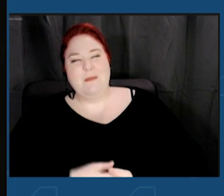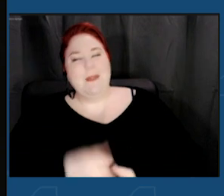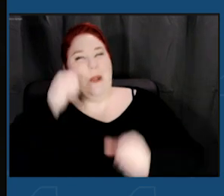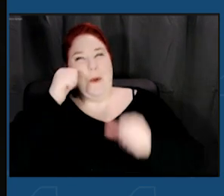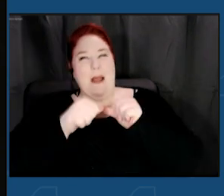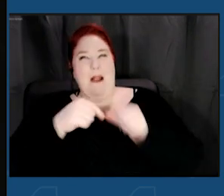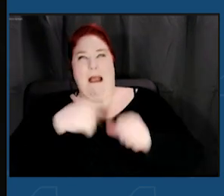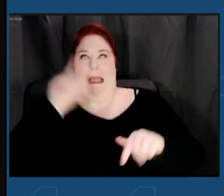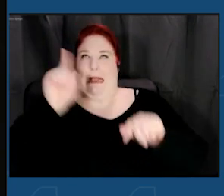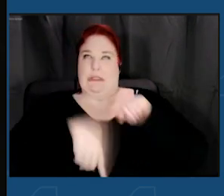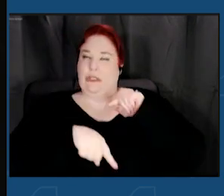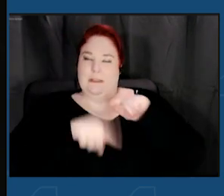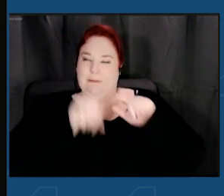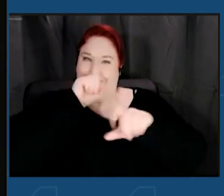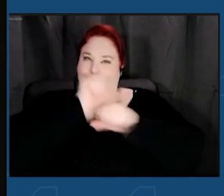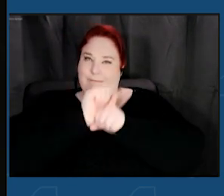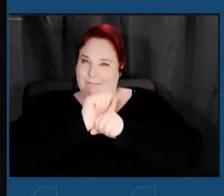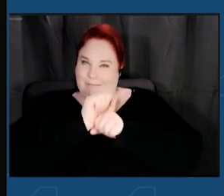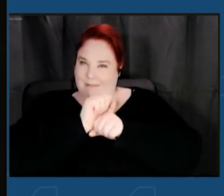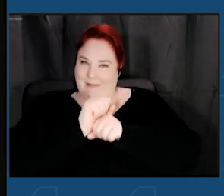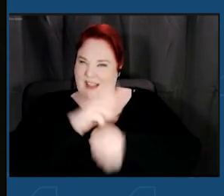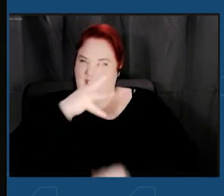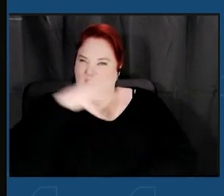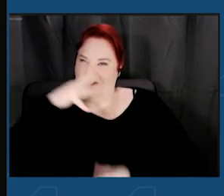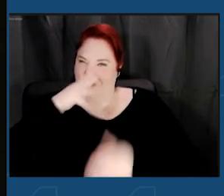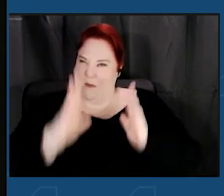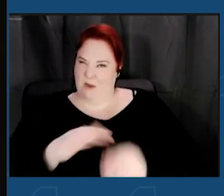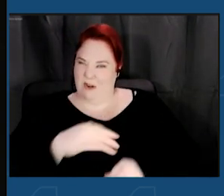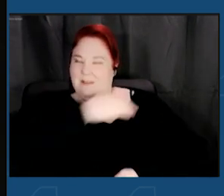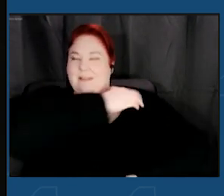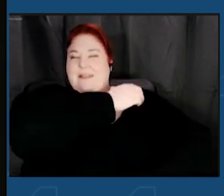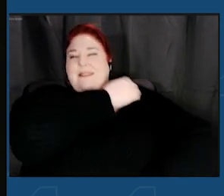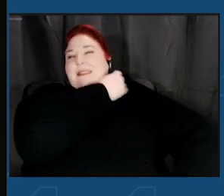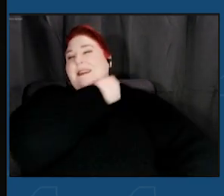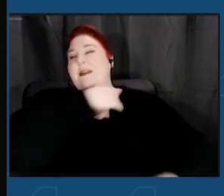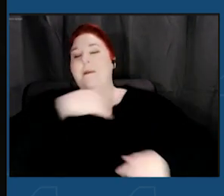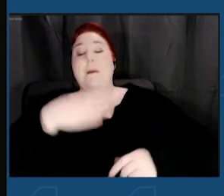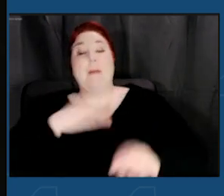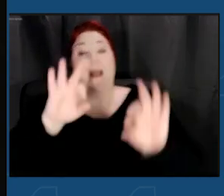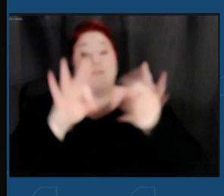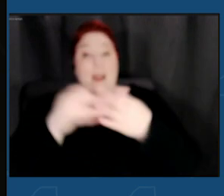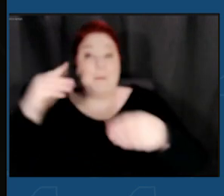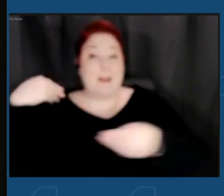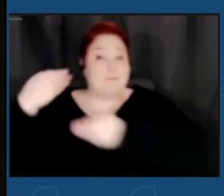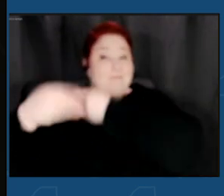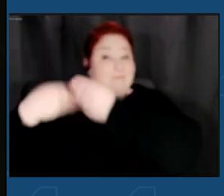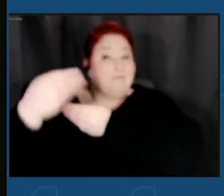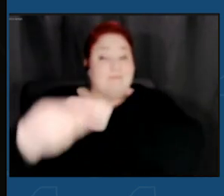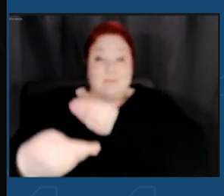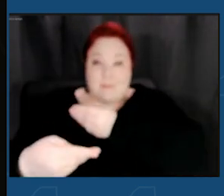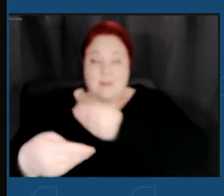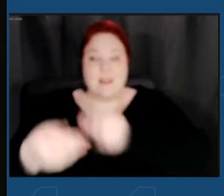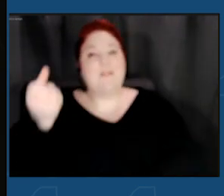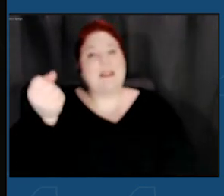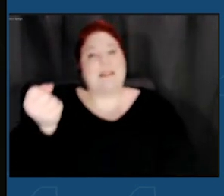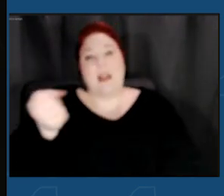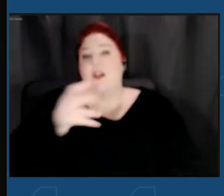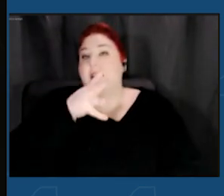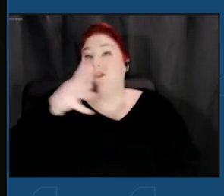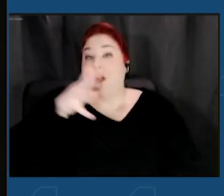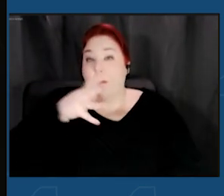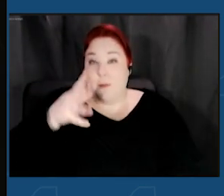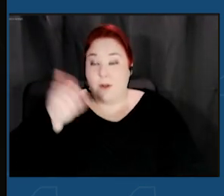farmer was from my own family, a long, long line of dairy farmers in Ireland. I went over to County Kerry,